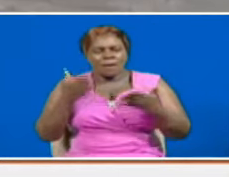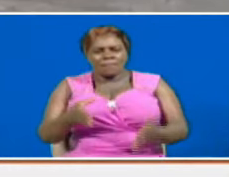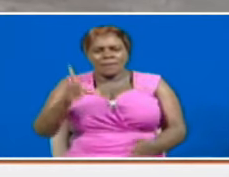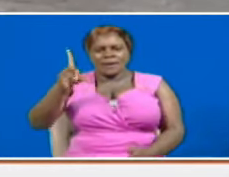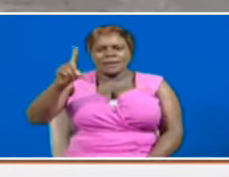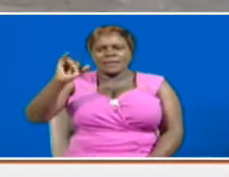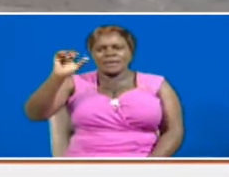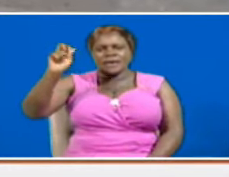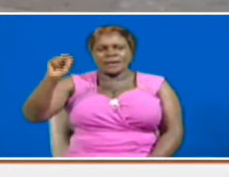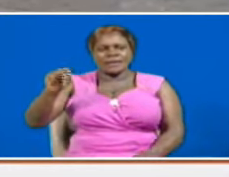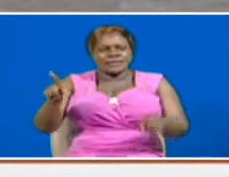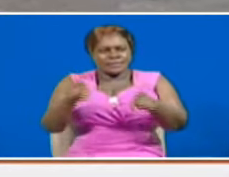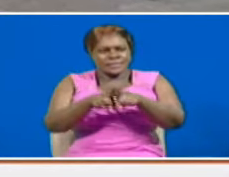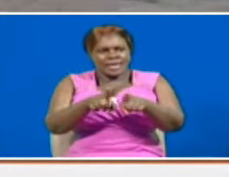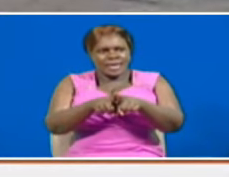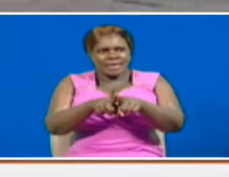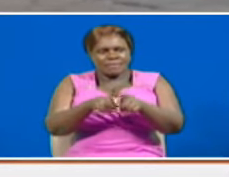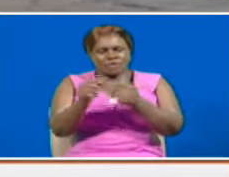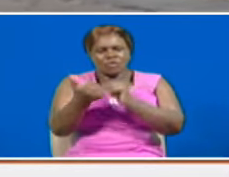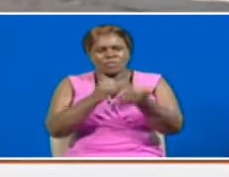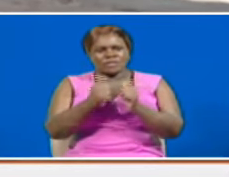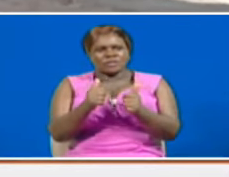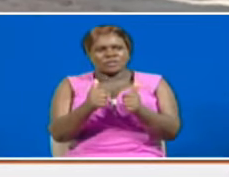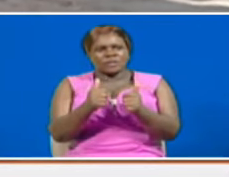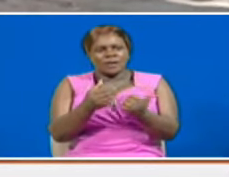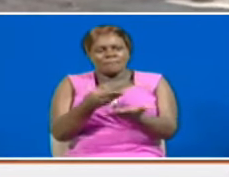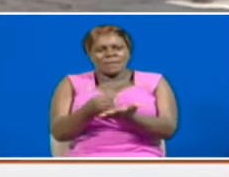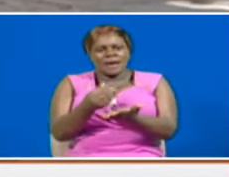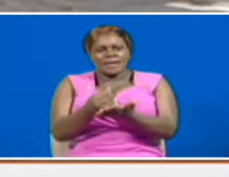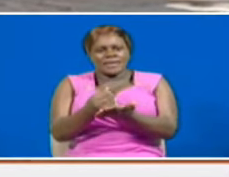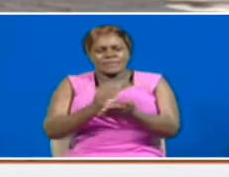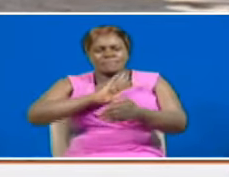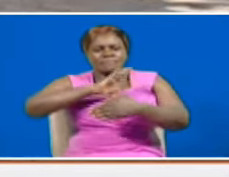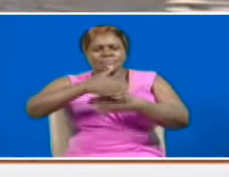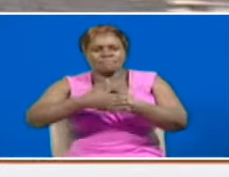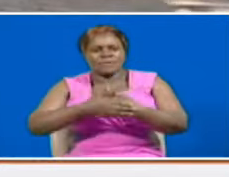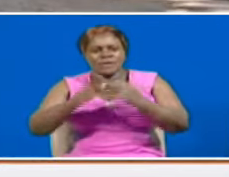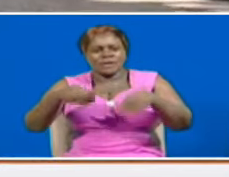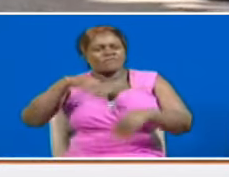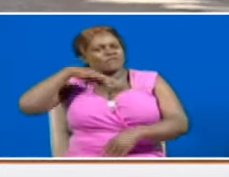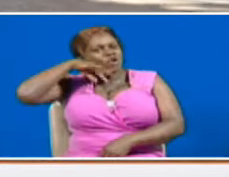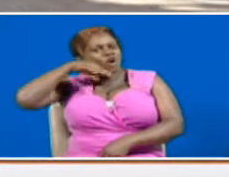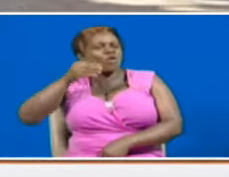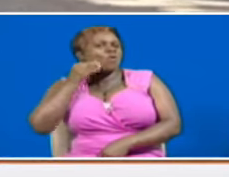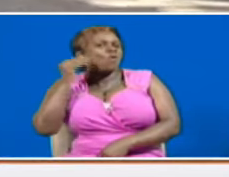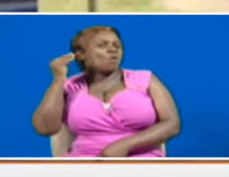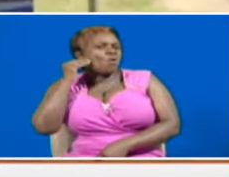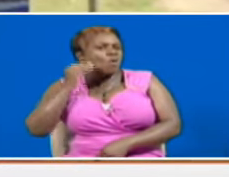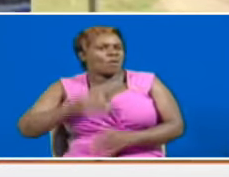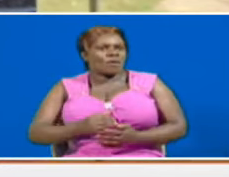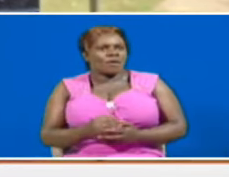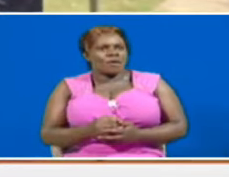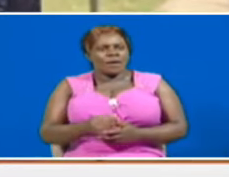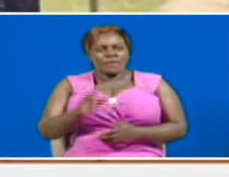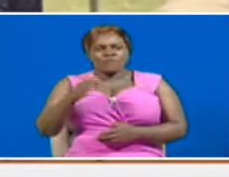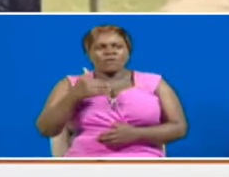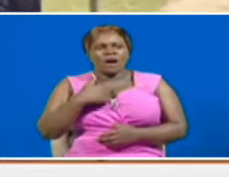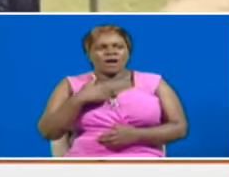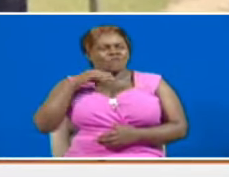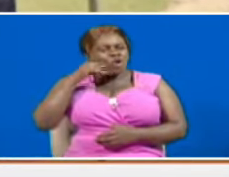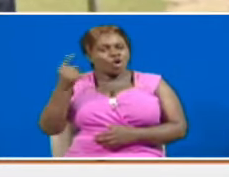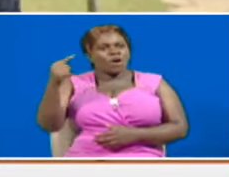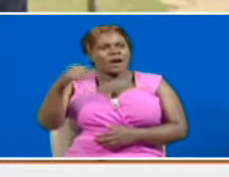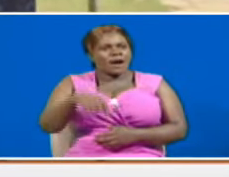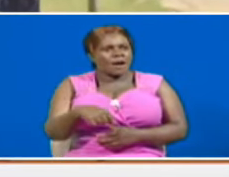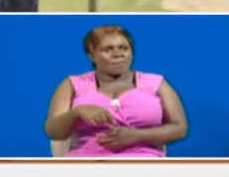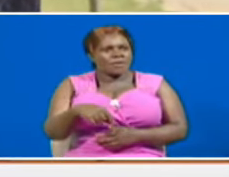Diani. Apart from rescuing, the fund is used to rehabilitate and give dogs a home. What we do every time a dog comes in